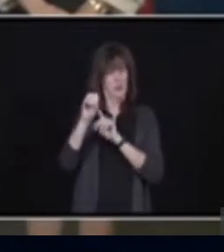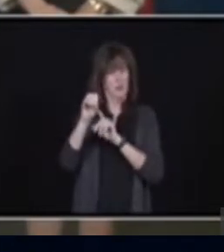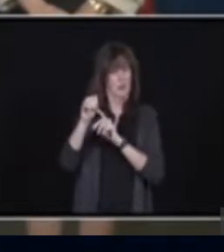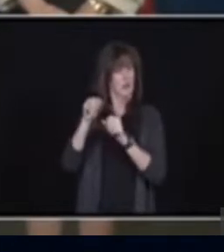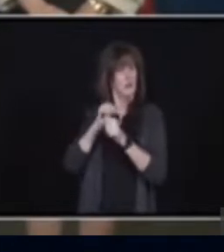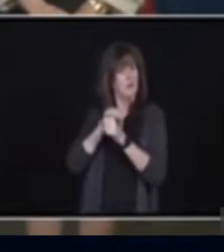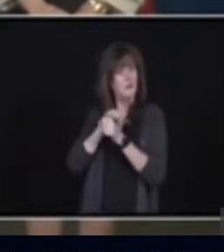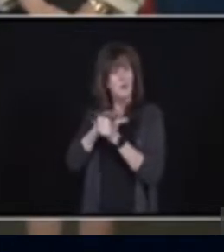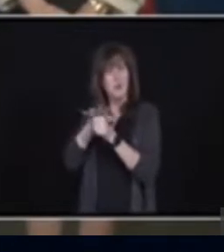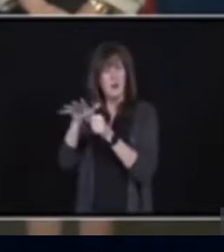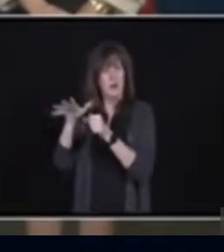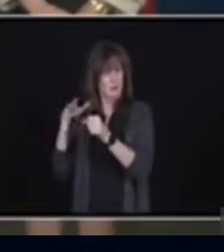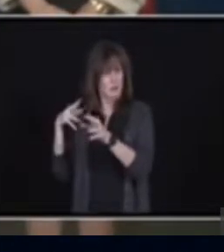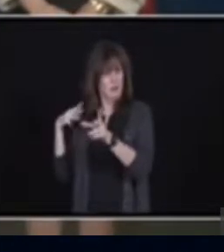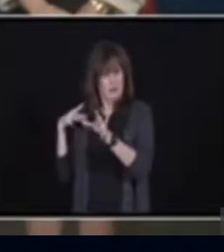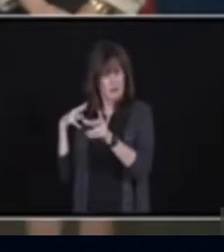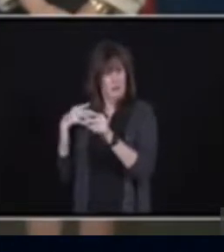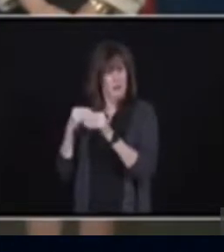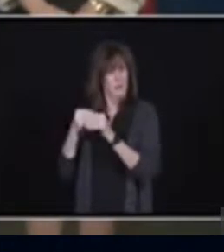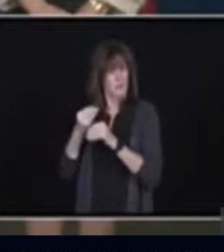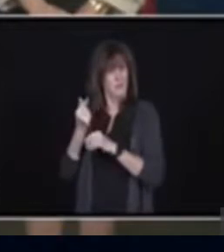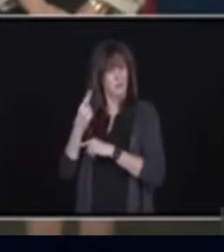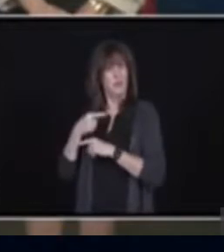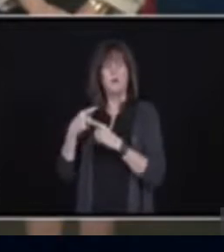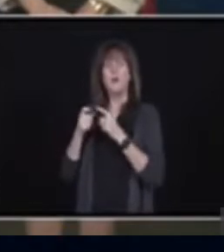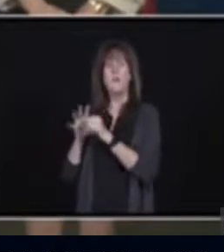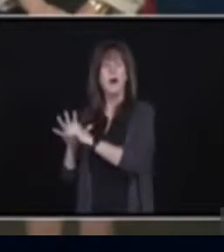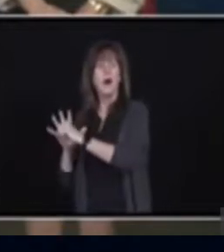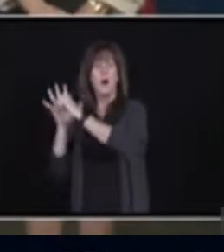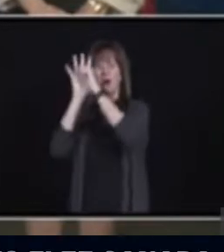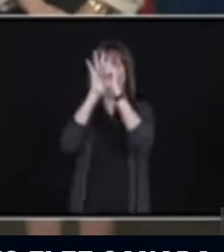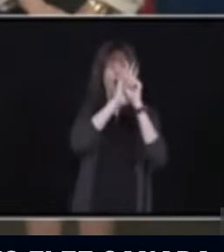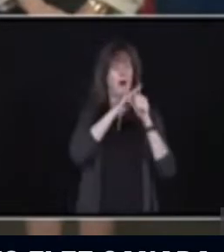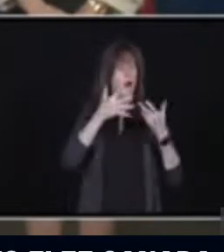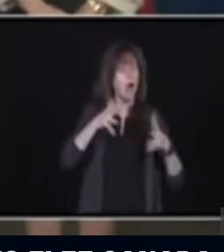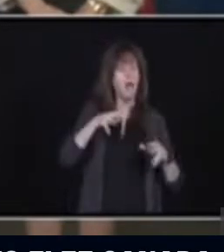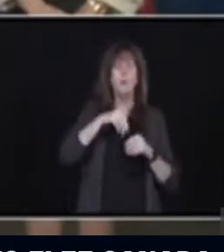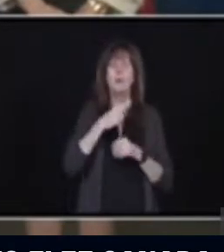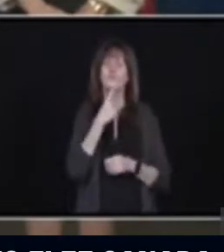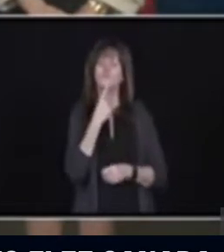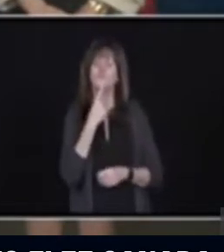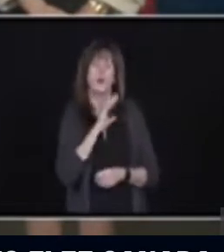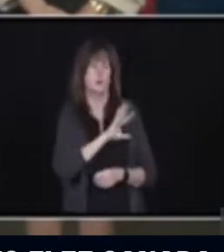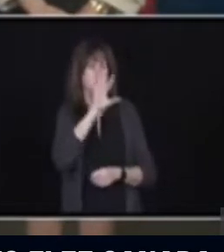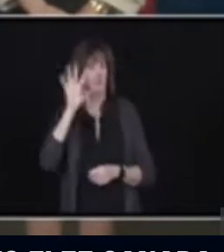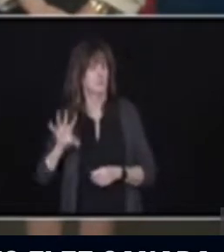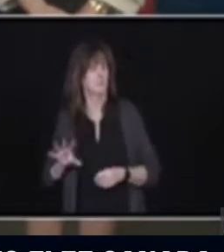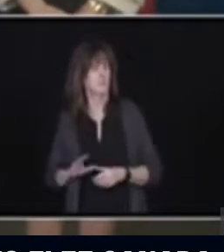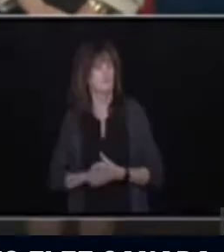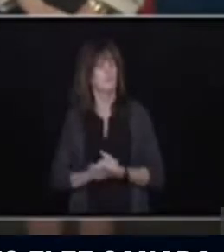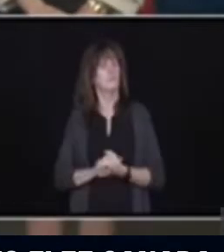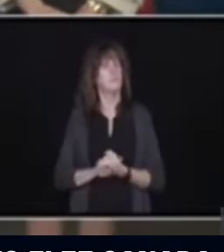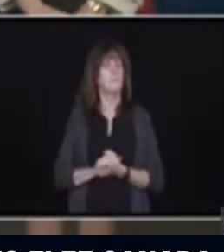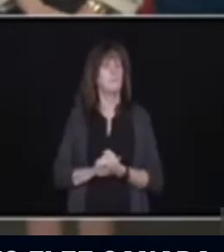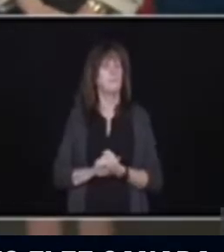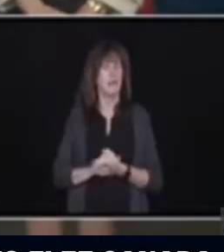days are from regions now in the red control zone. Across the province in the last